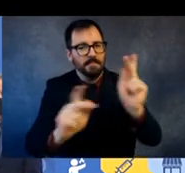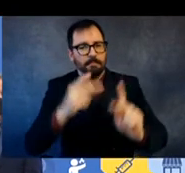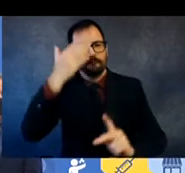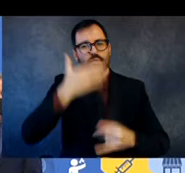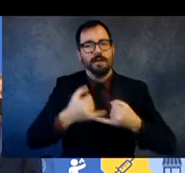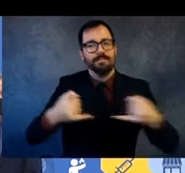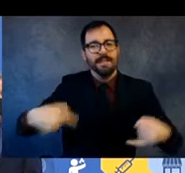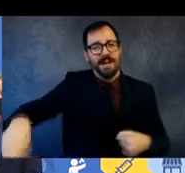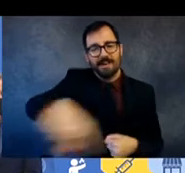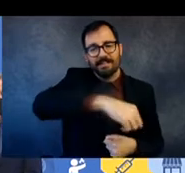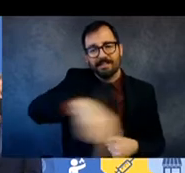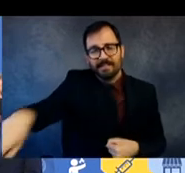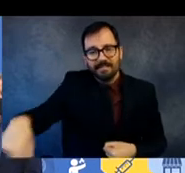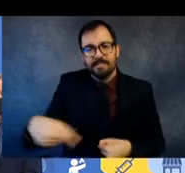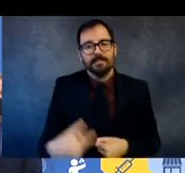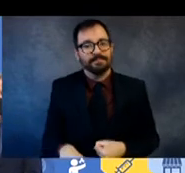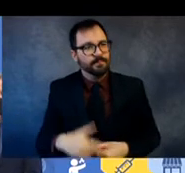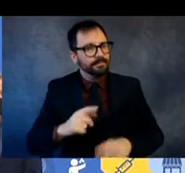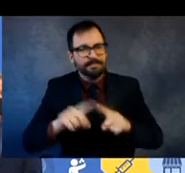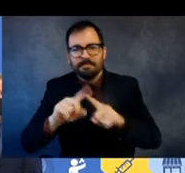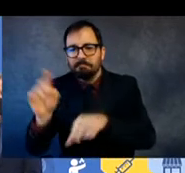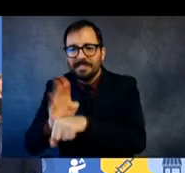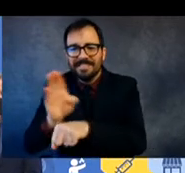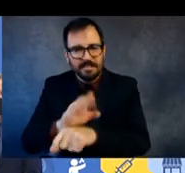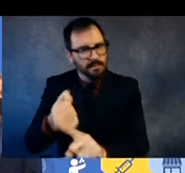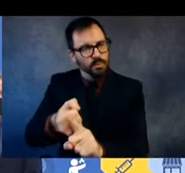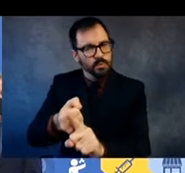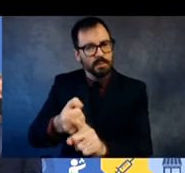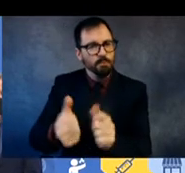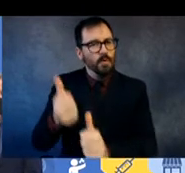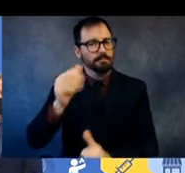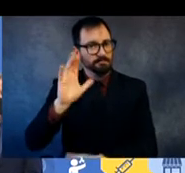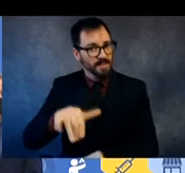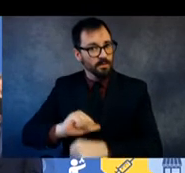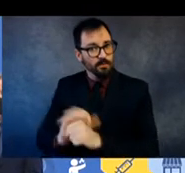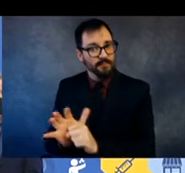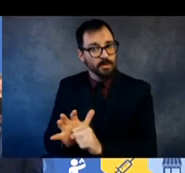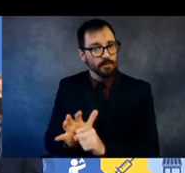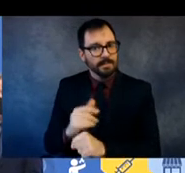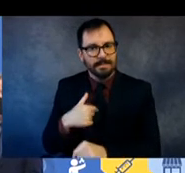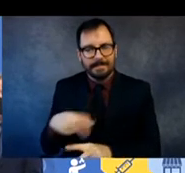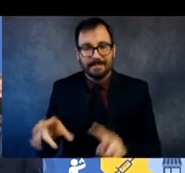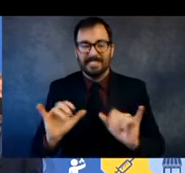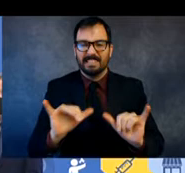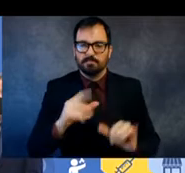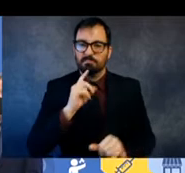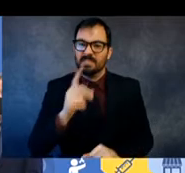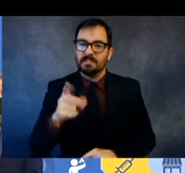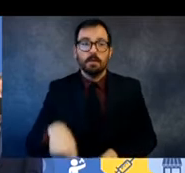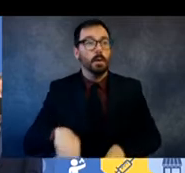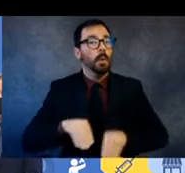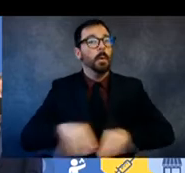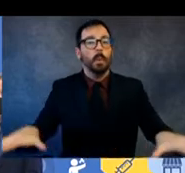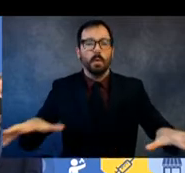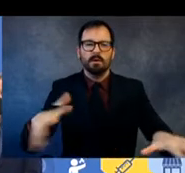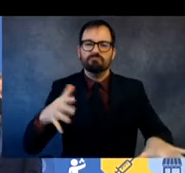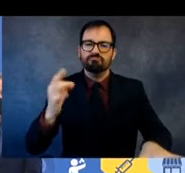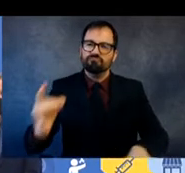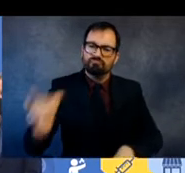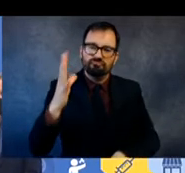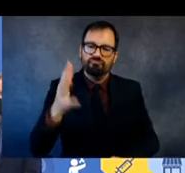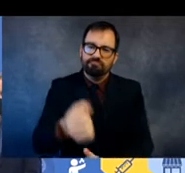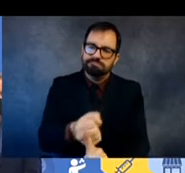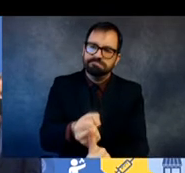COVID-19. It's clear that the harm done by this pandemic is deep and could be long-lasting. We've worked hard as a city to make sure